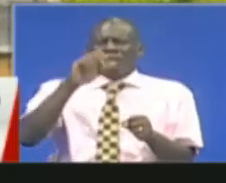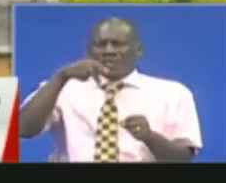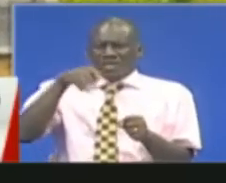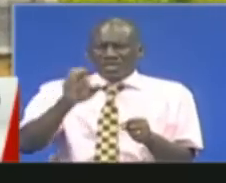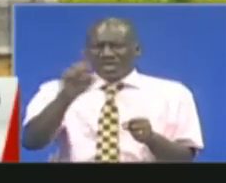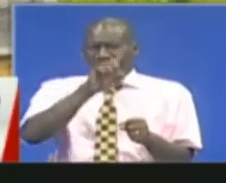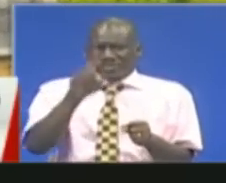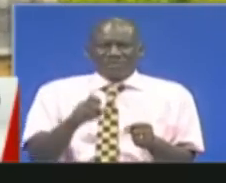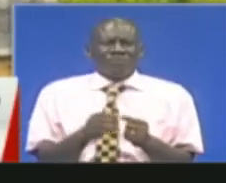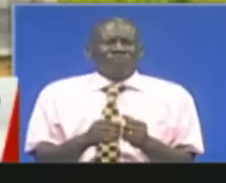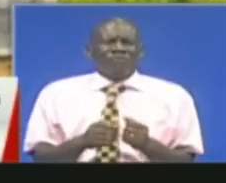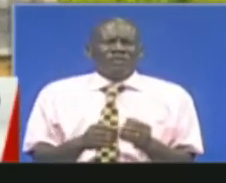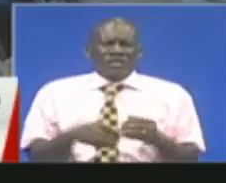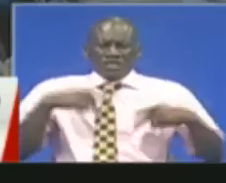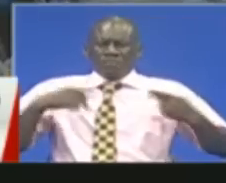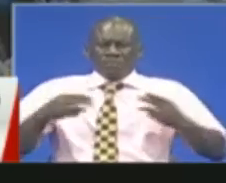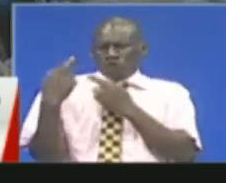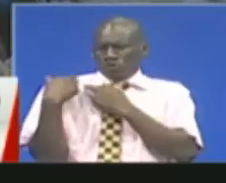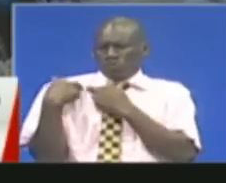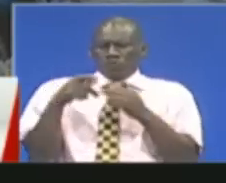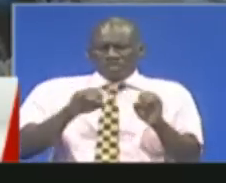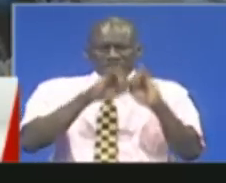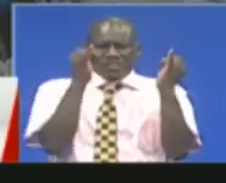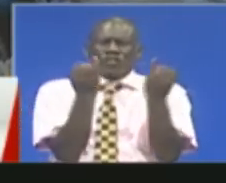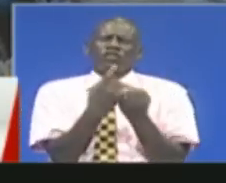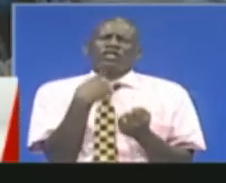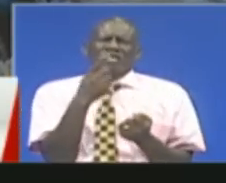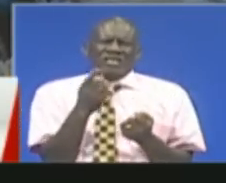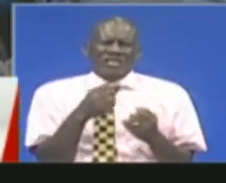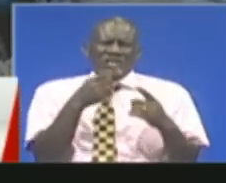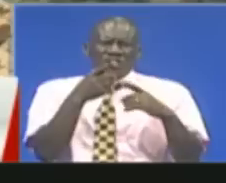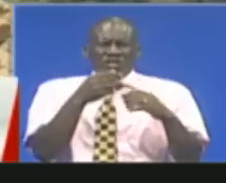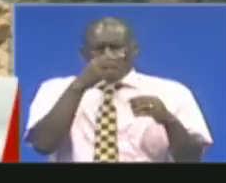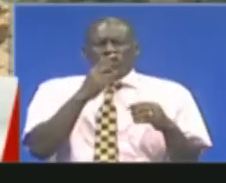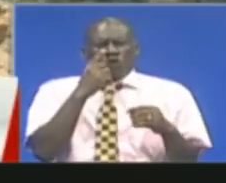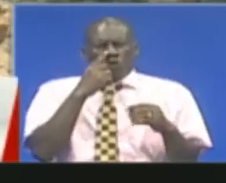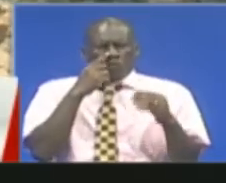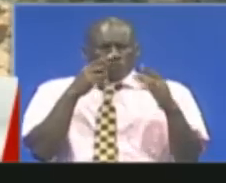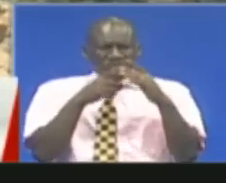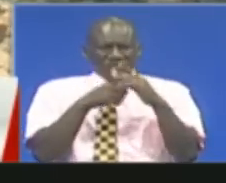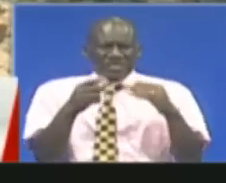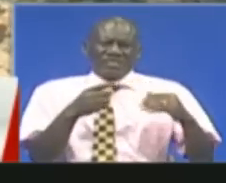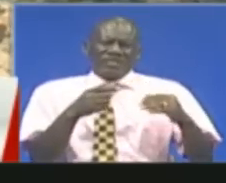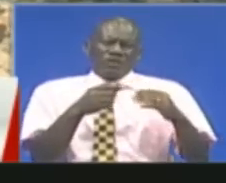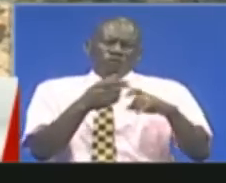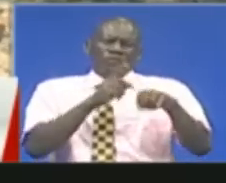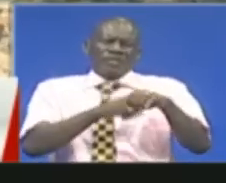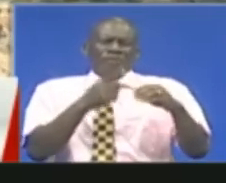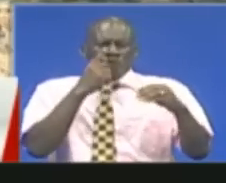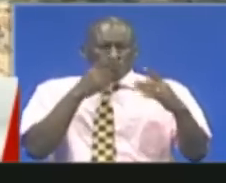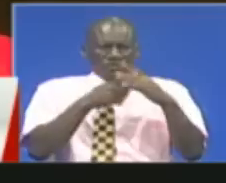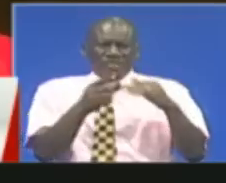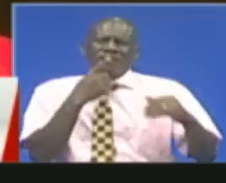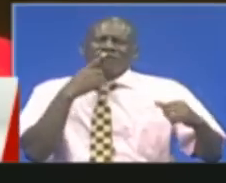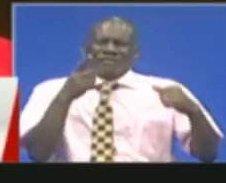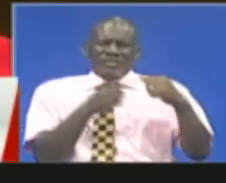KCPE candidates. The people in charge of the institution say since the home was started, 610 children have gone through